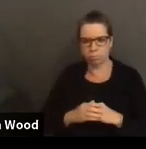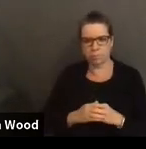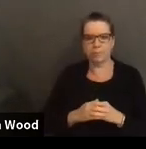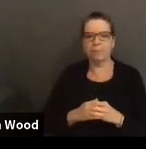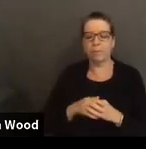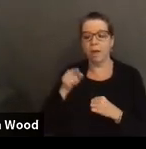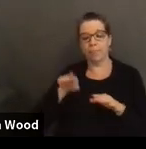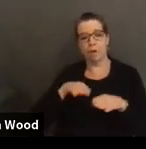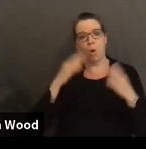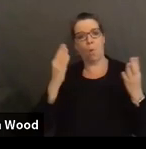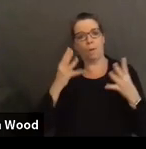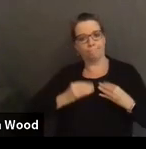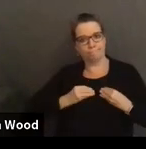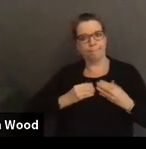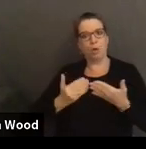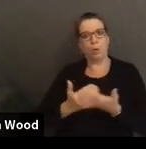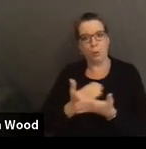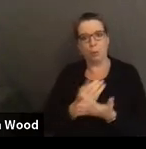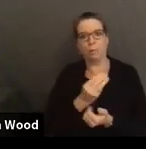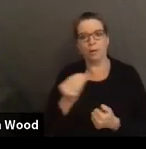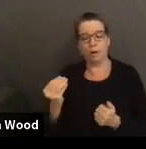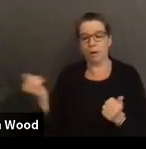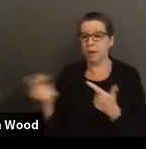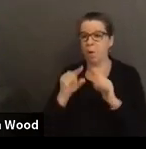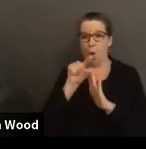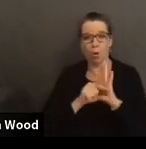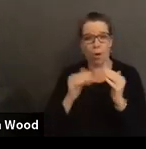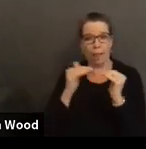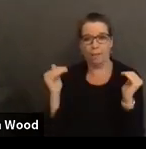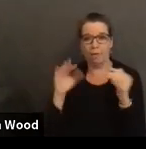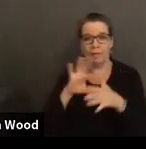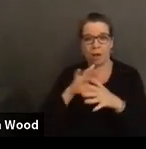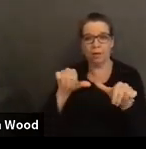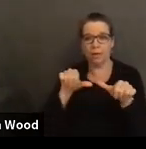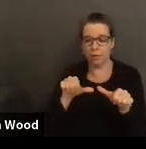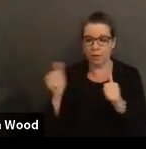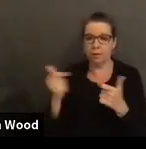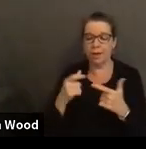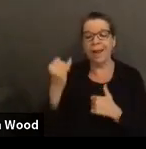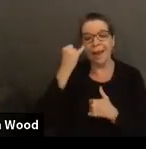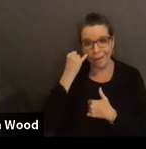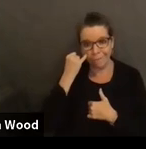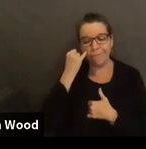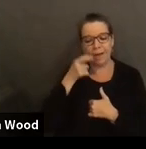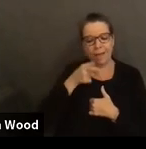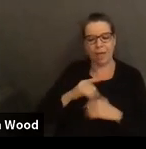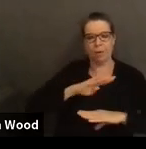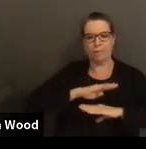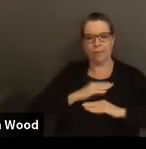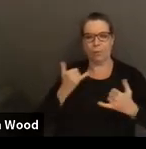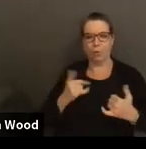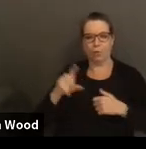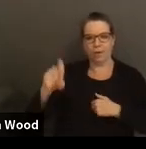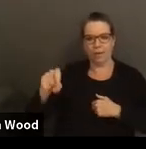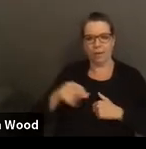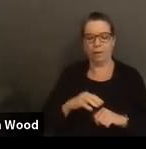open to adopting new materials in all grade levels and content areas if they will better meet their current needs,